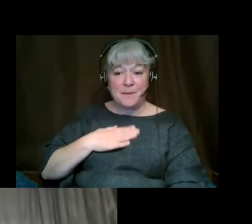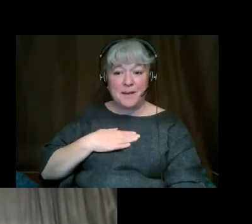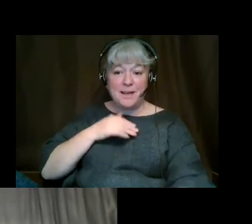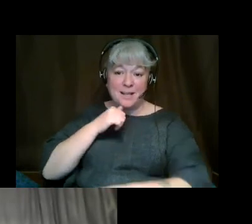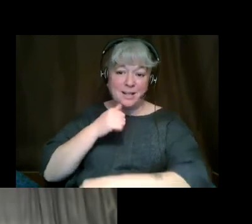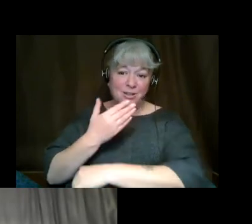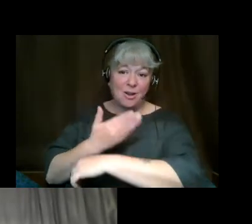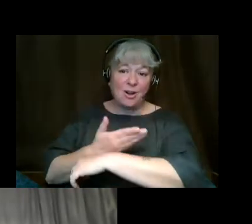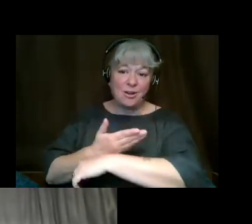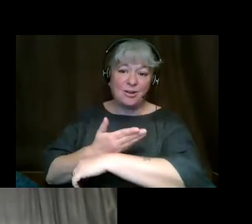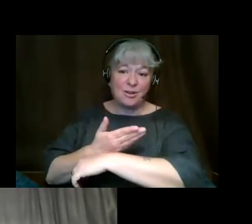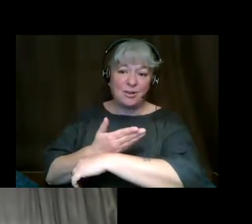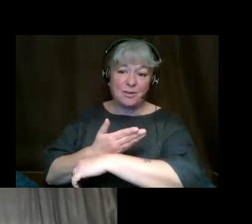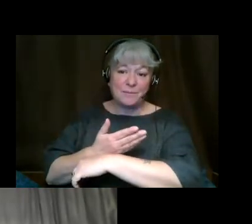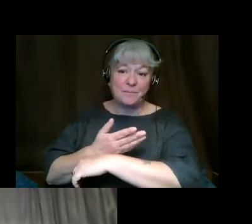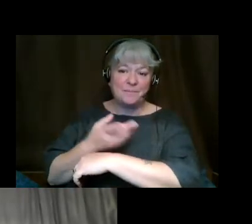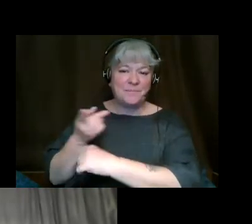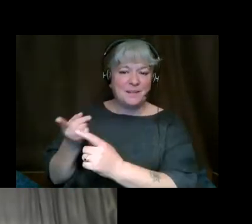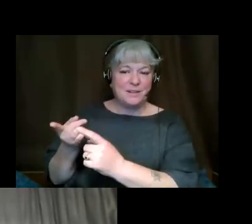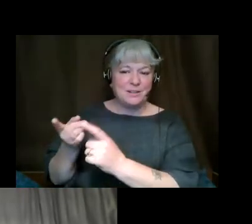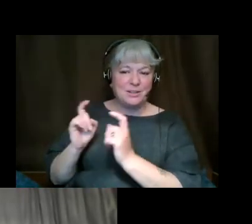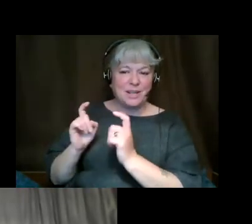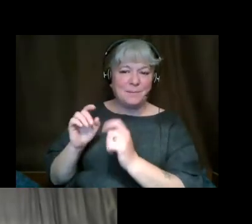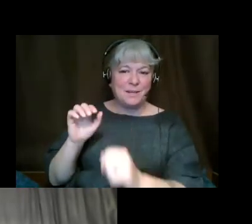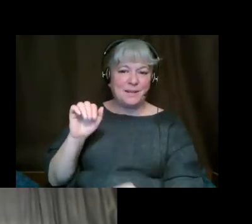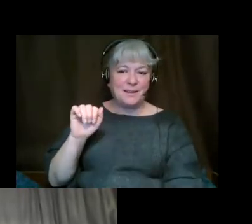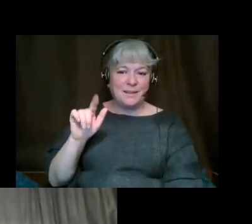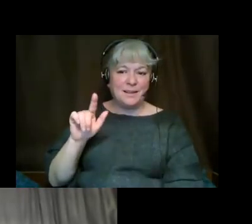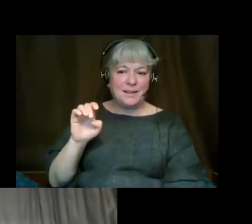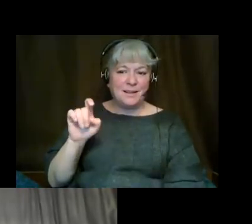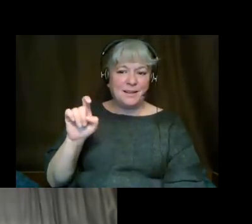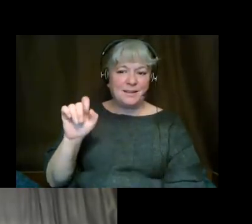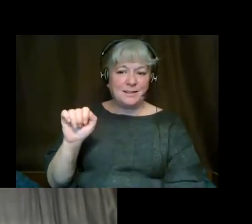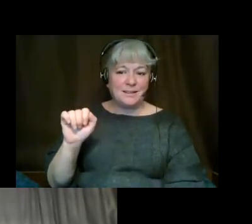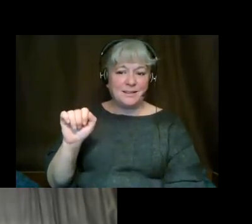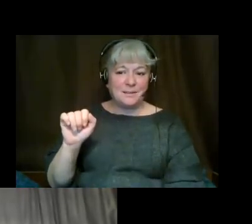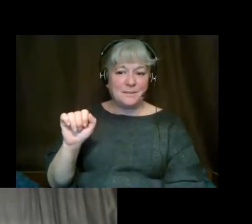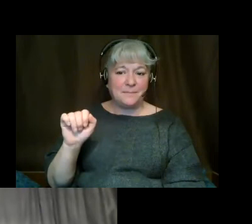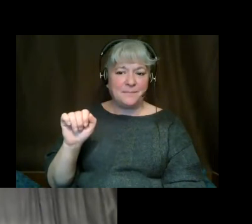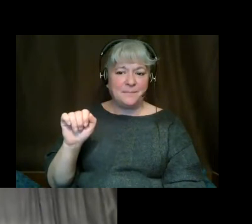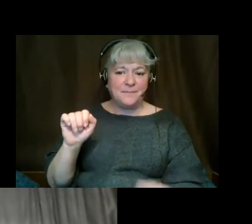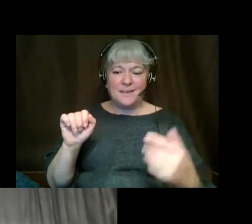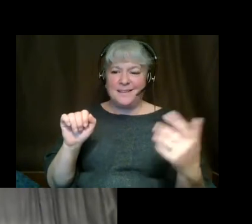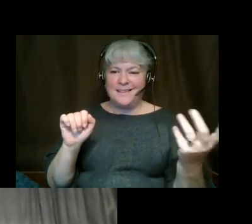daughter. She gave me an Alexa, and I didn't know